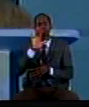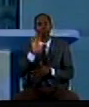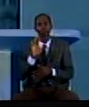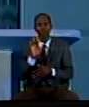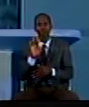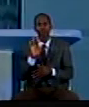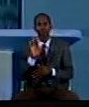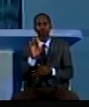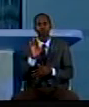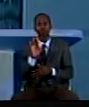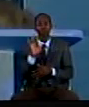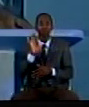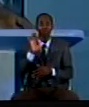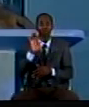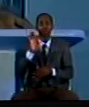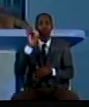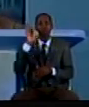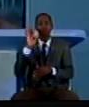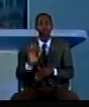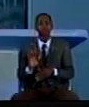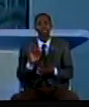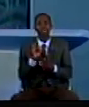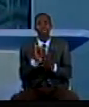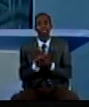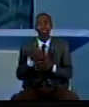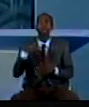Flight has been canceled since Mondays,